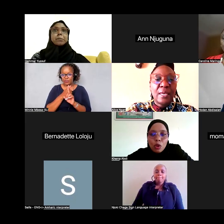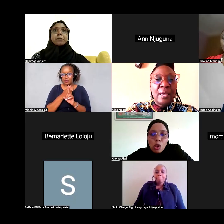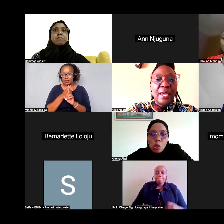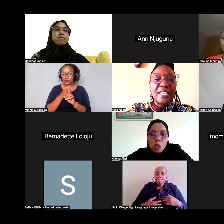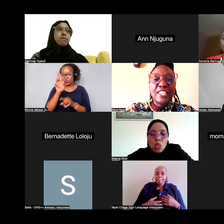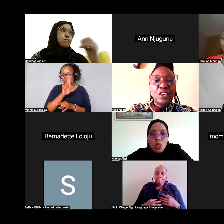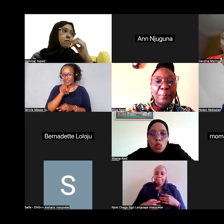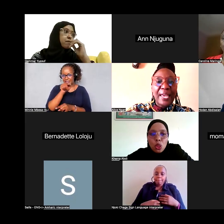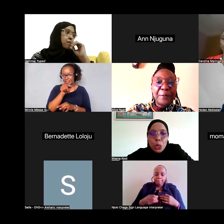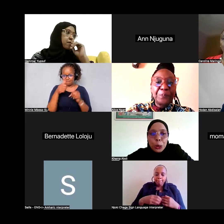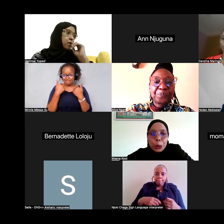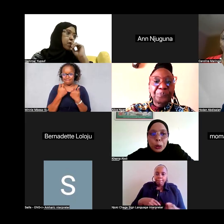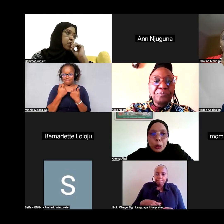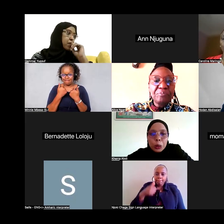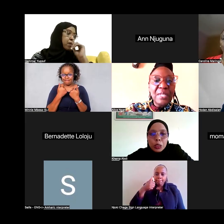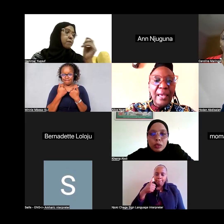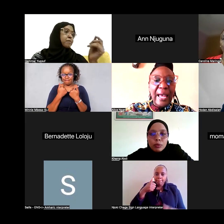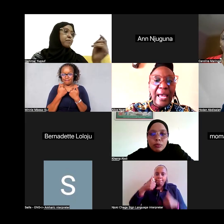this. In Ethiopia,